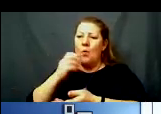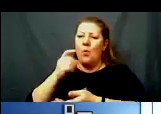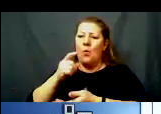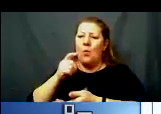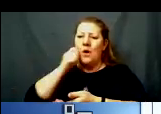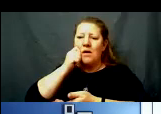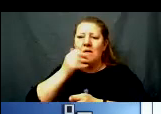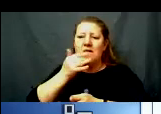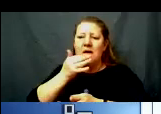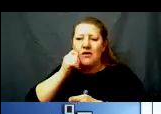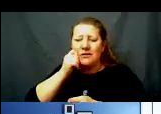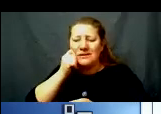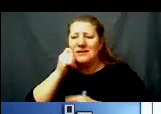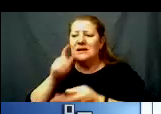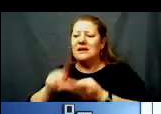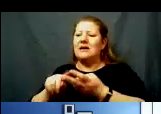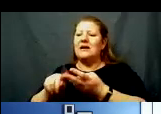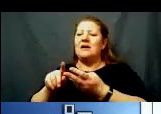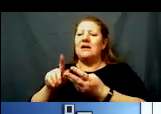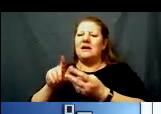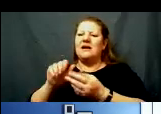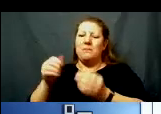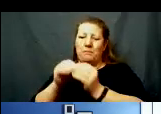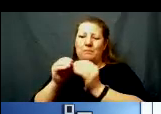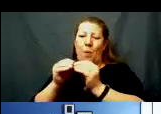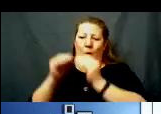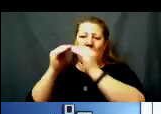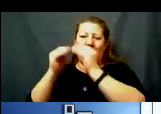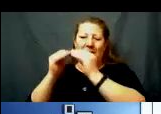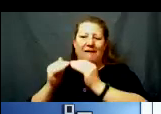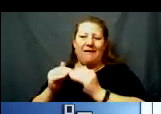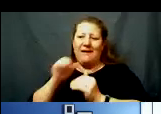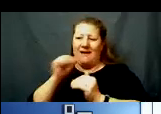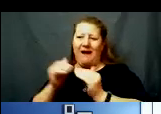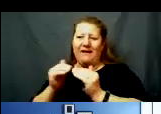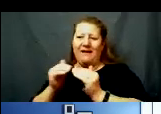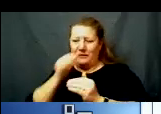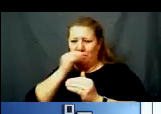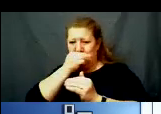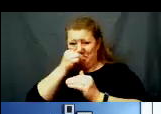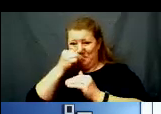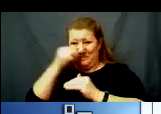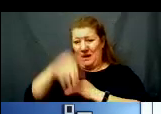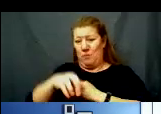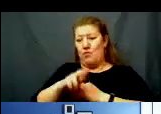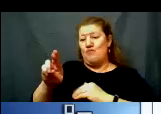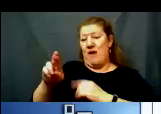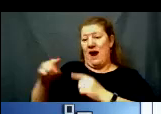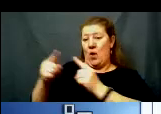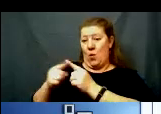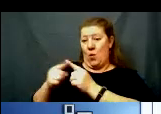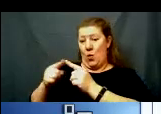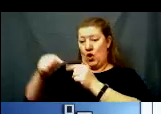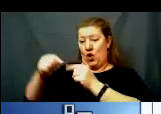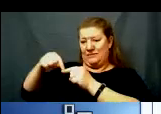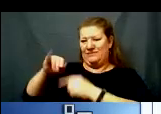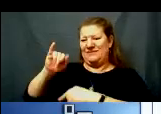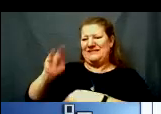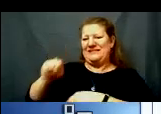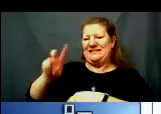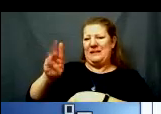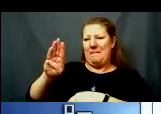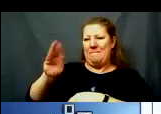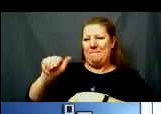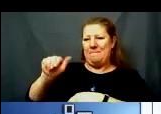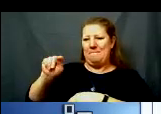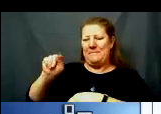red flags as well. Let's then go to the lower right-hand corner, this little critter there, the Indiana bat, close cousin